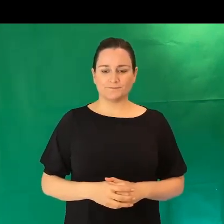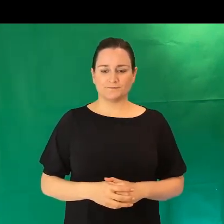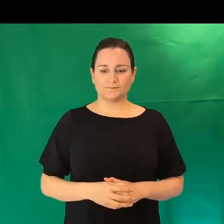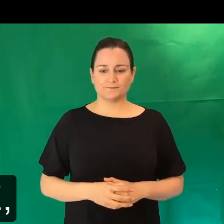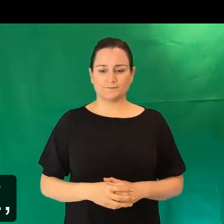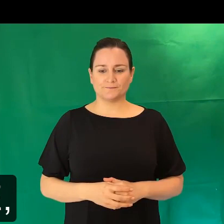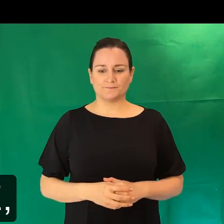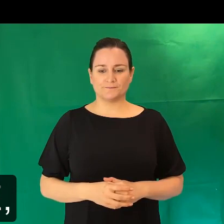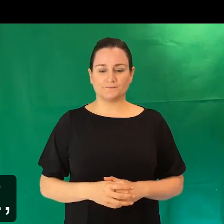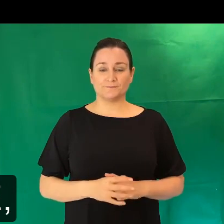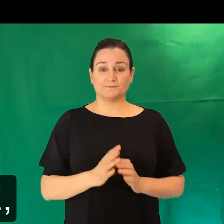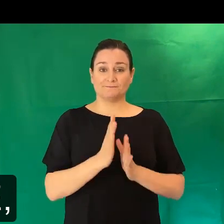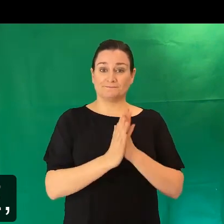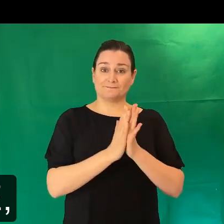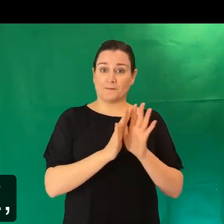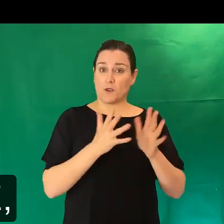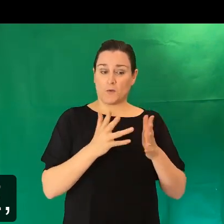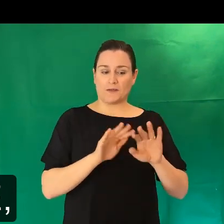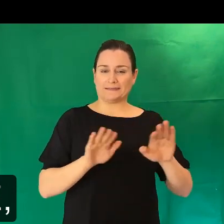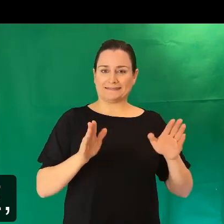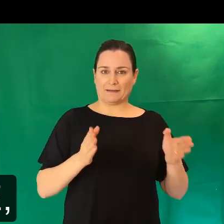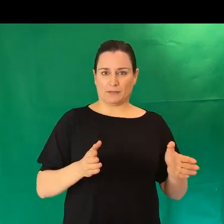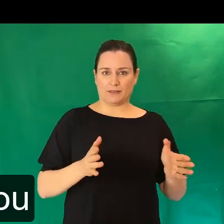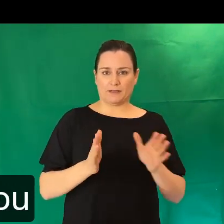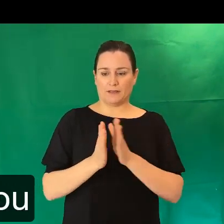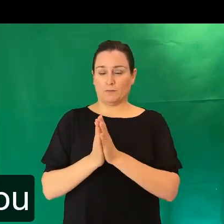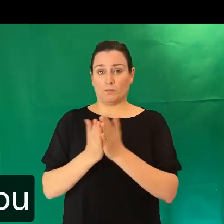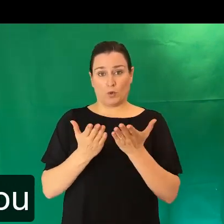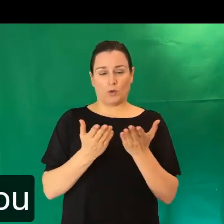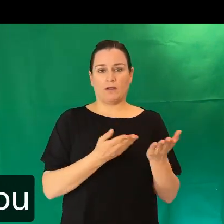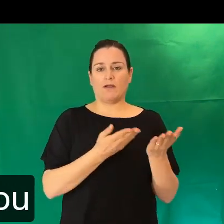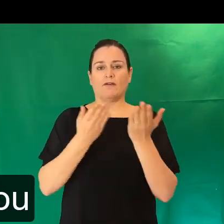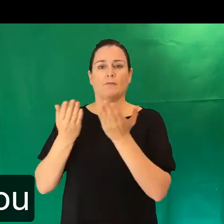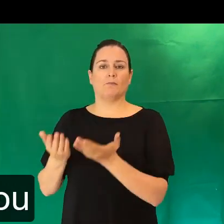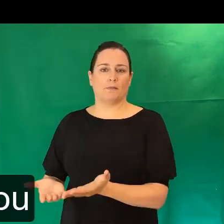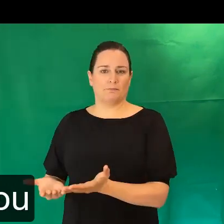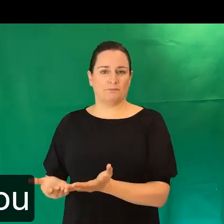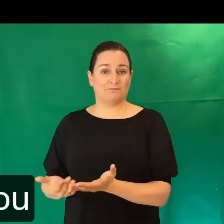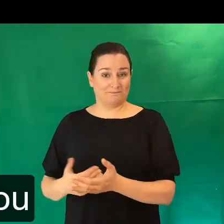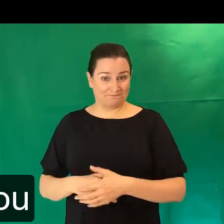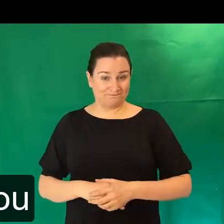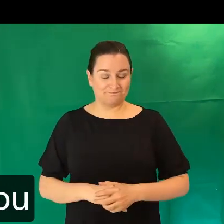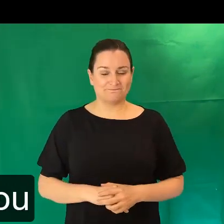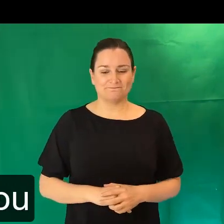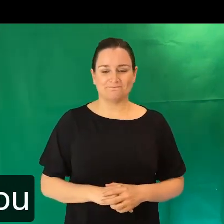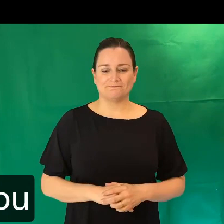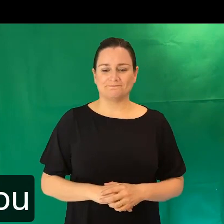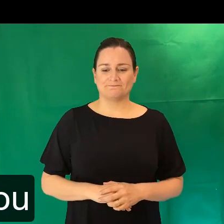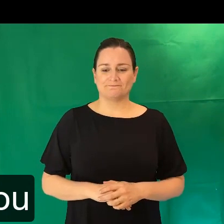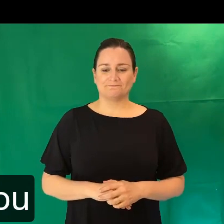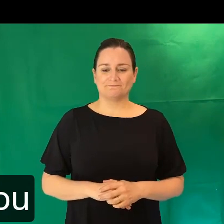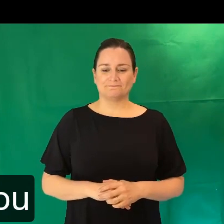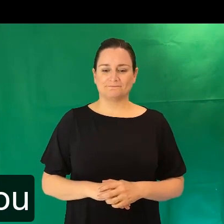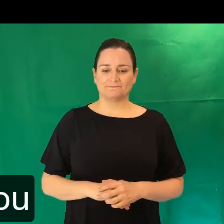And first you see the signer signing table, then book, and then the verb.